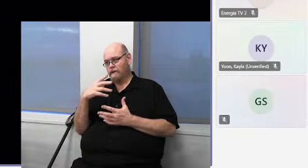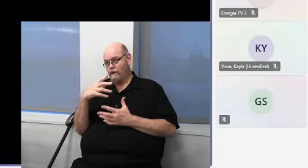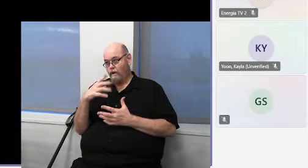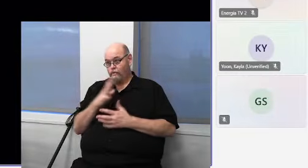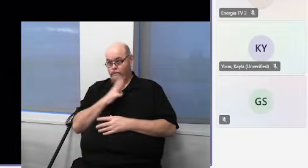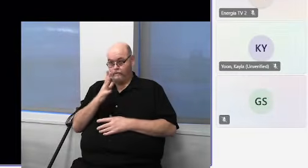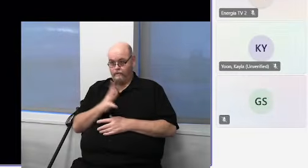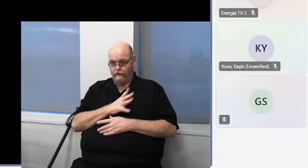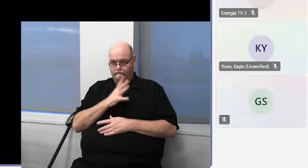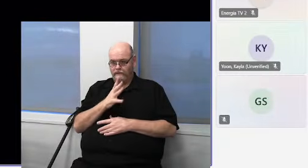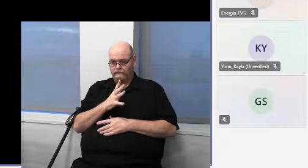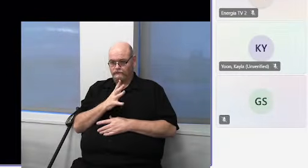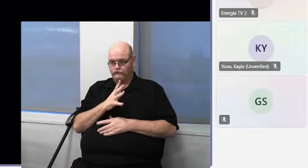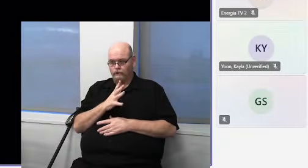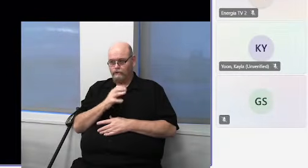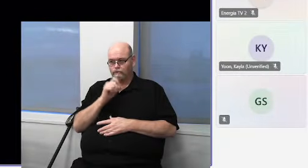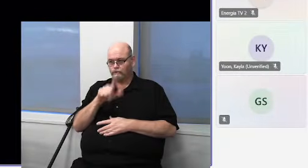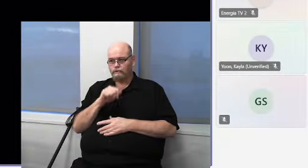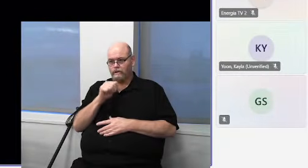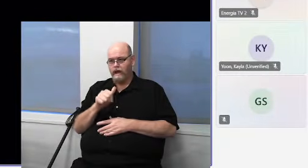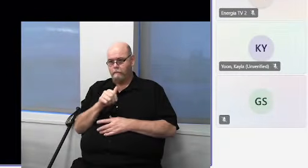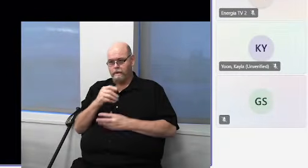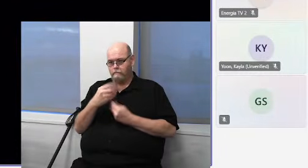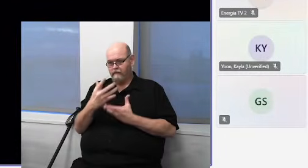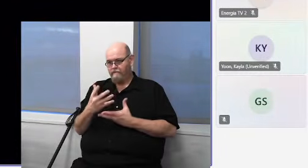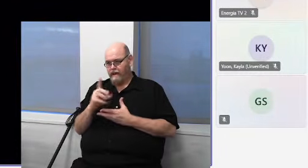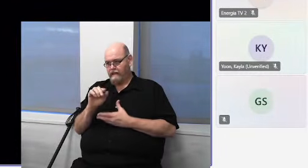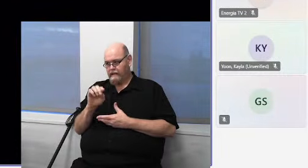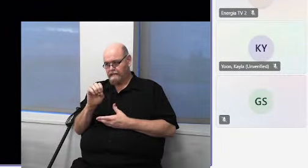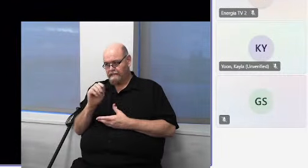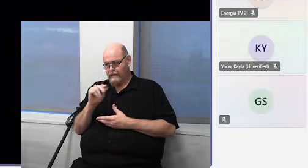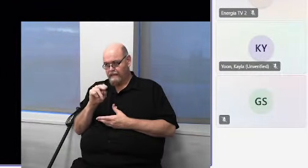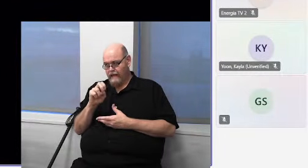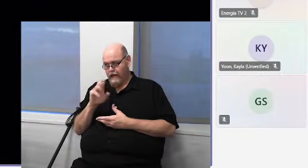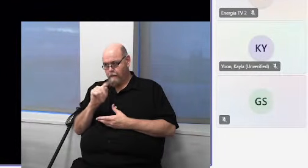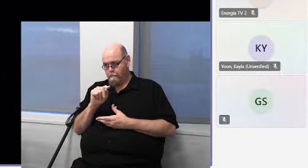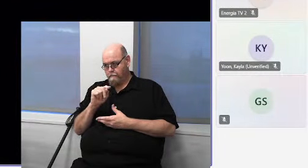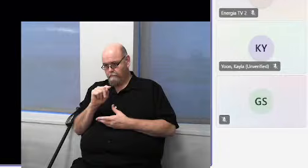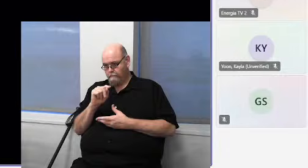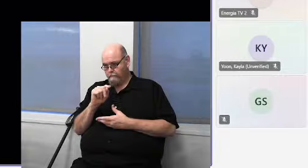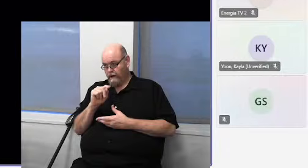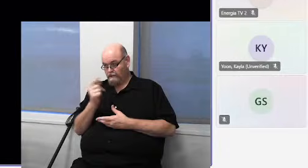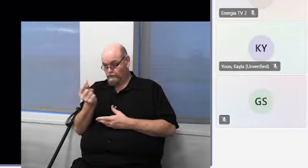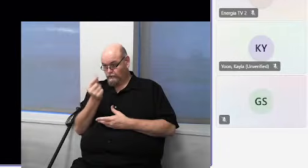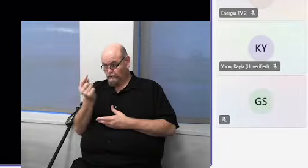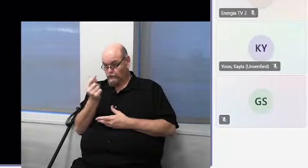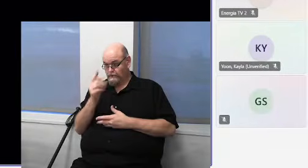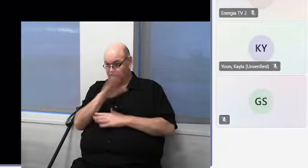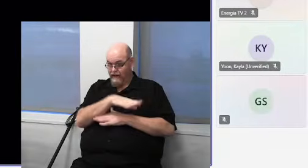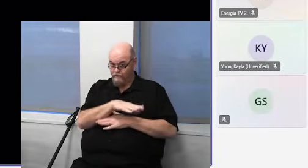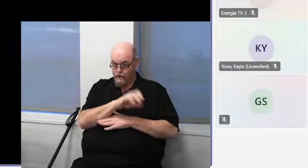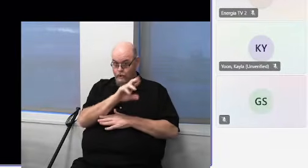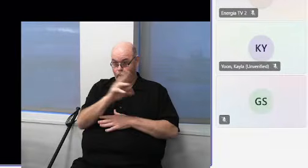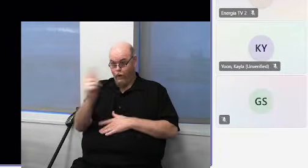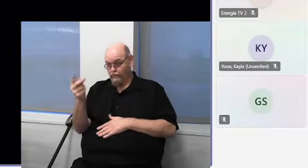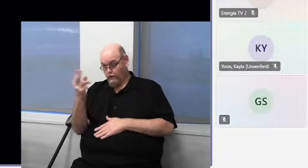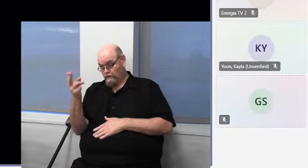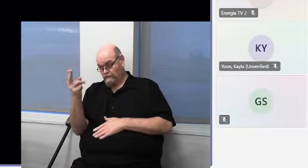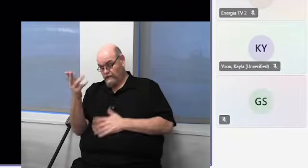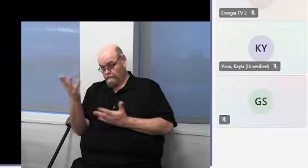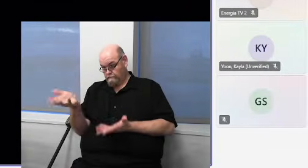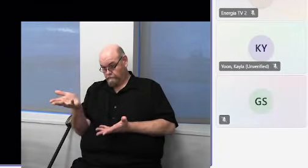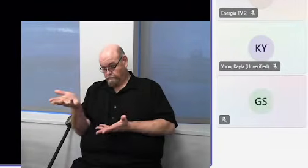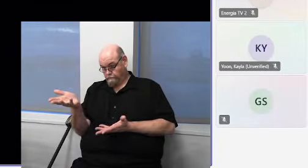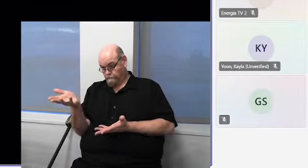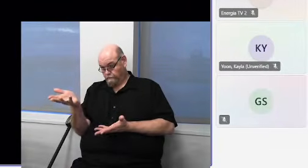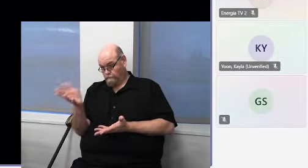that an official hearing examiner should not be providing a deadline on a, now the question is, do I make it Tuesday afternoon or Thursday